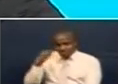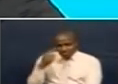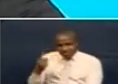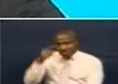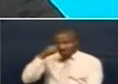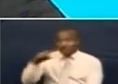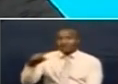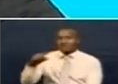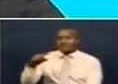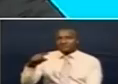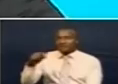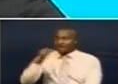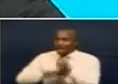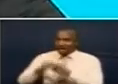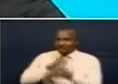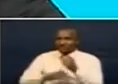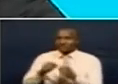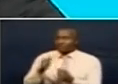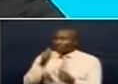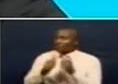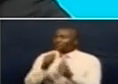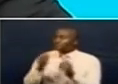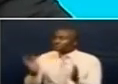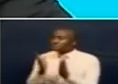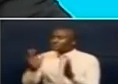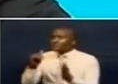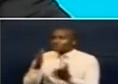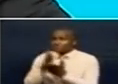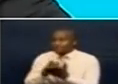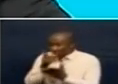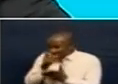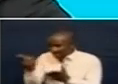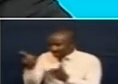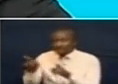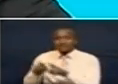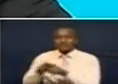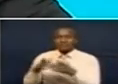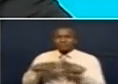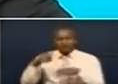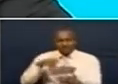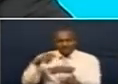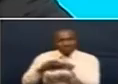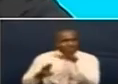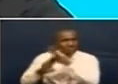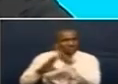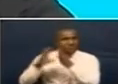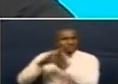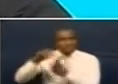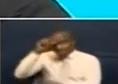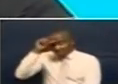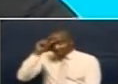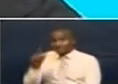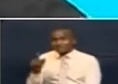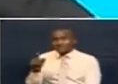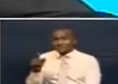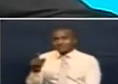policies, actions, that were propagated by some of these characters when they were in very senior positions of government. And so